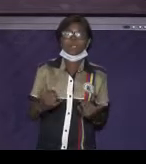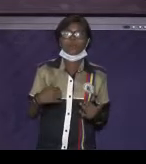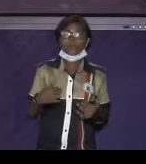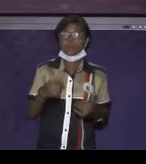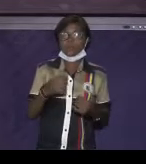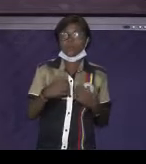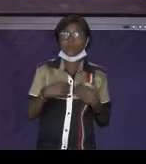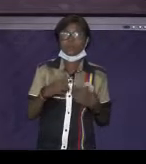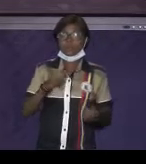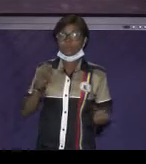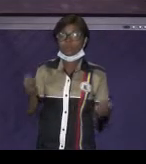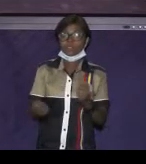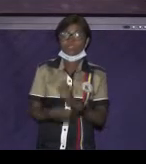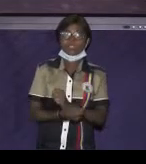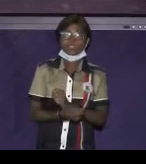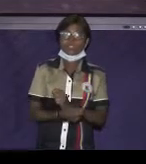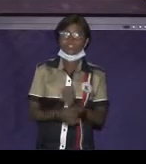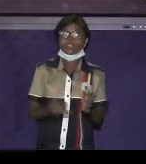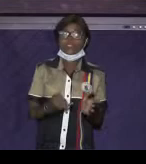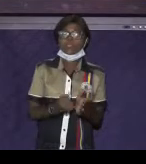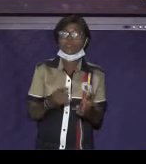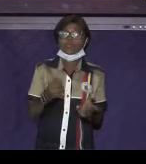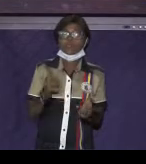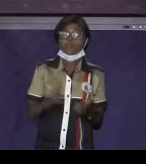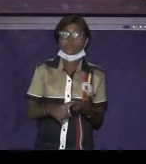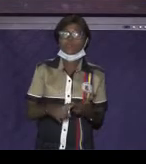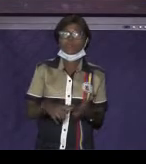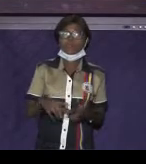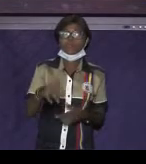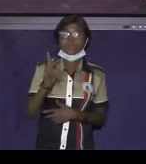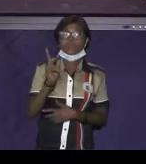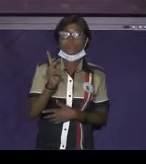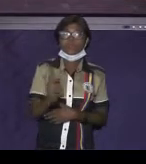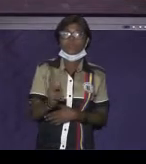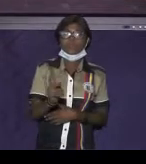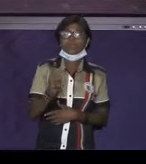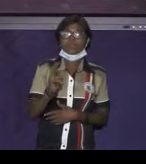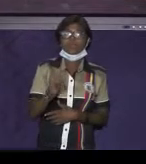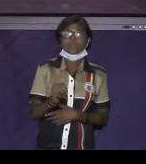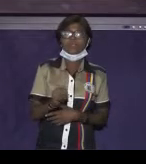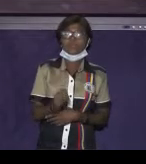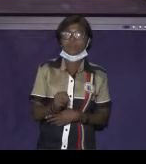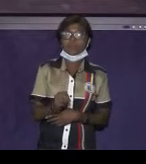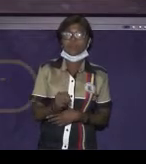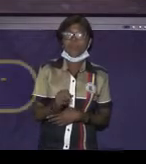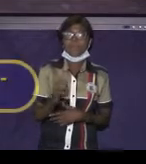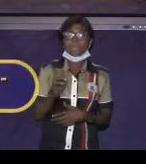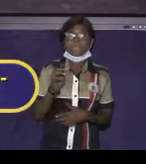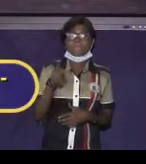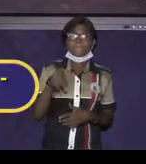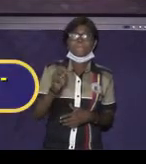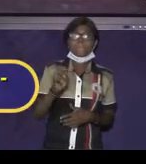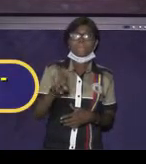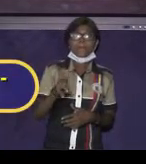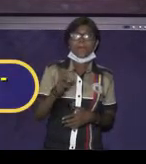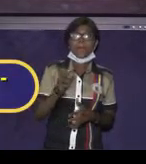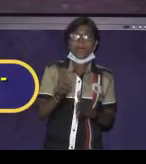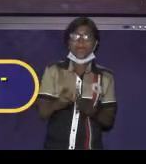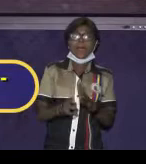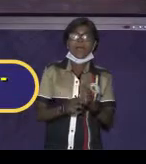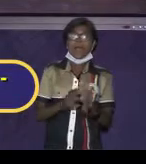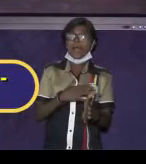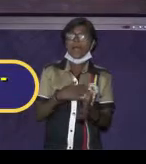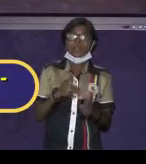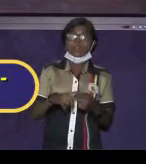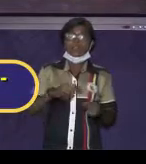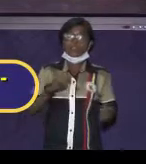to change these meters to kilometers because it says we should change to kilometers per hour, not meters per hour.